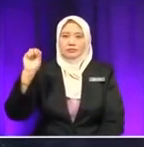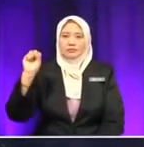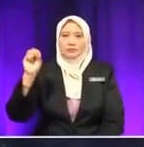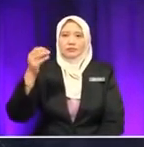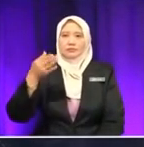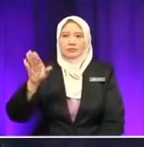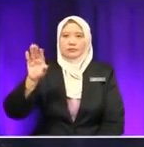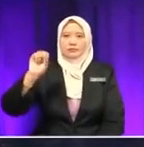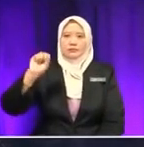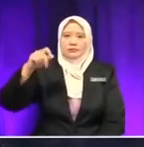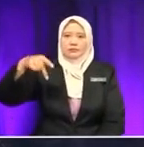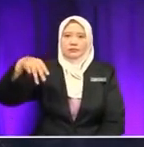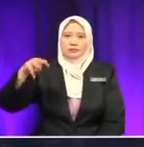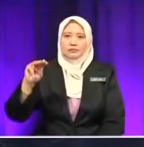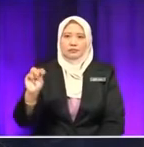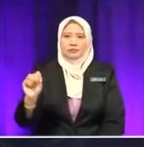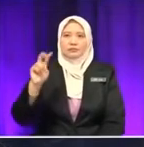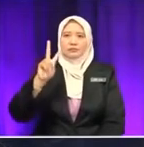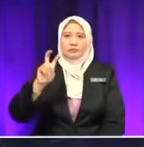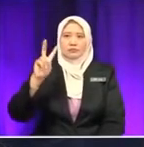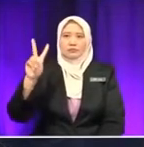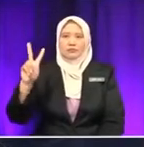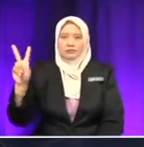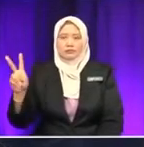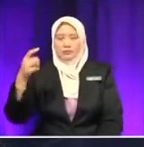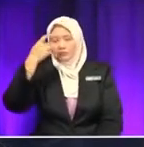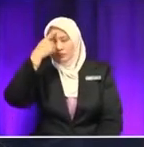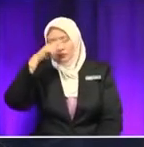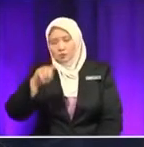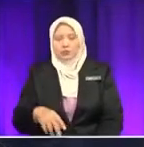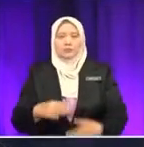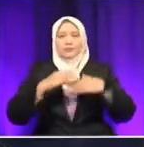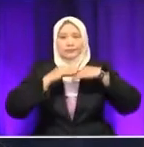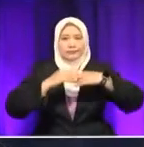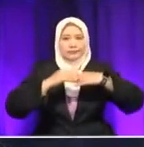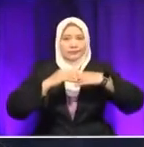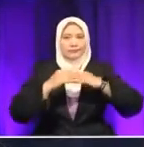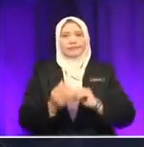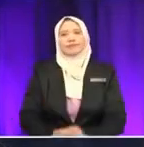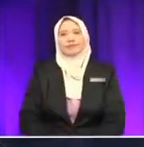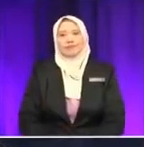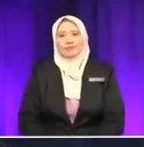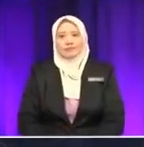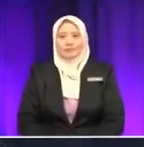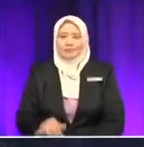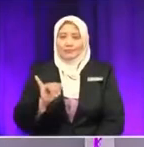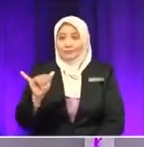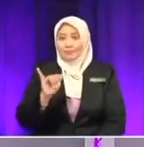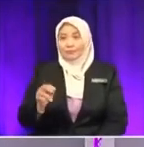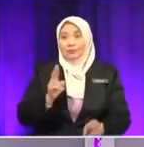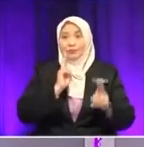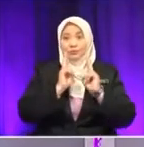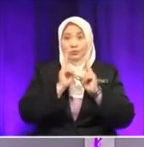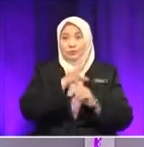writing and some of the additional pointers to excel your English language. So over to you teacher. Thank you, Tivia. All right, welcome back,